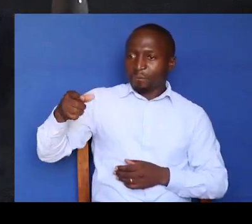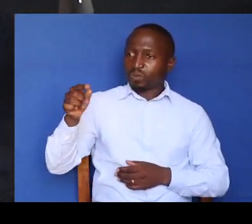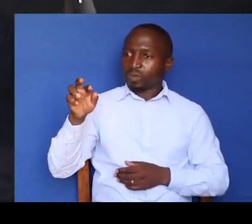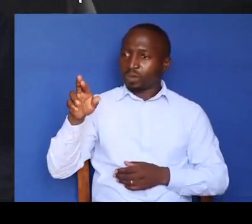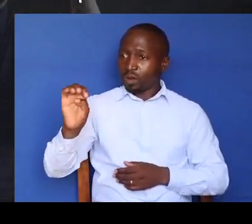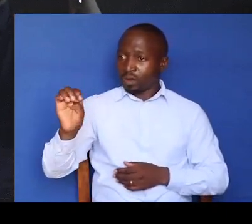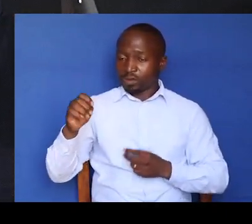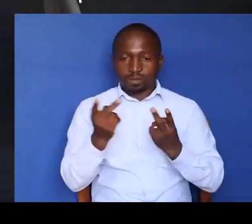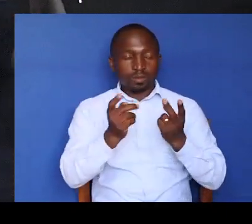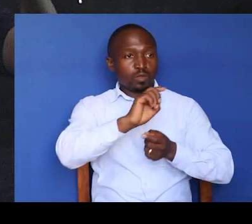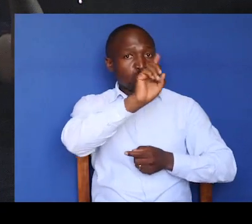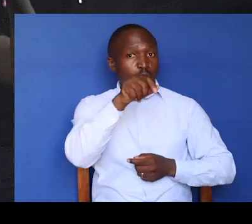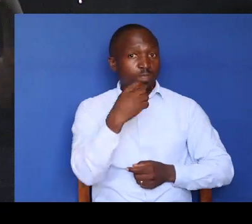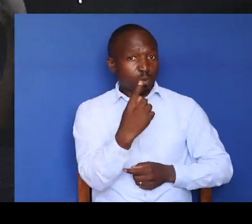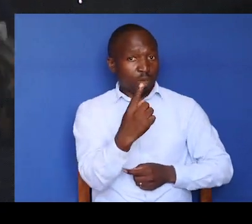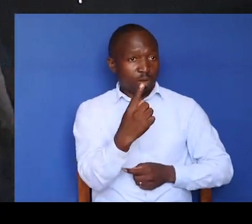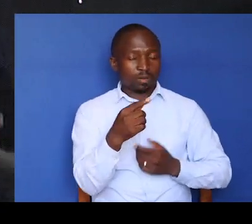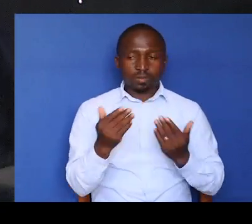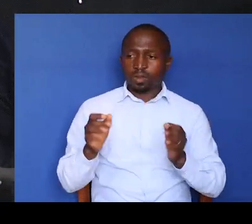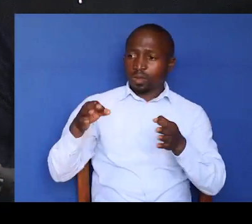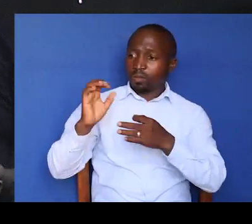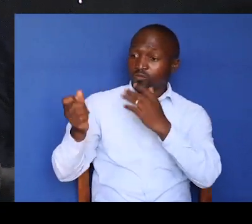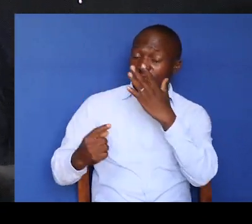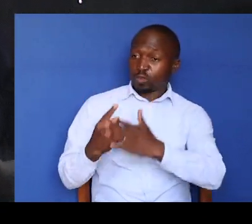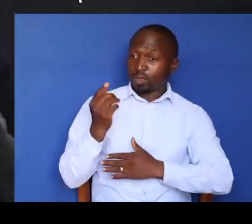occurrence of this fluvial phenomena